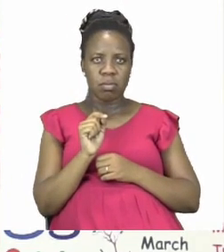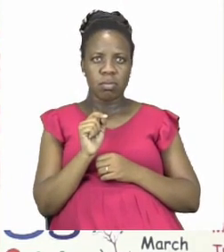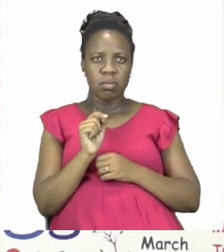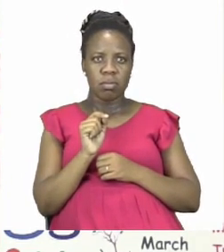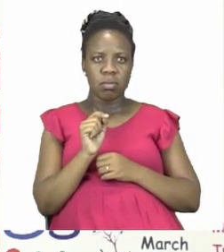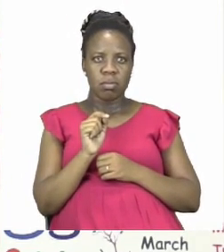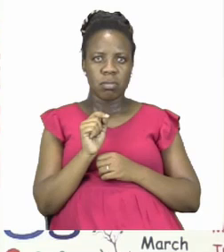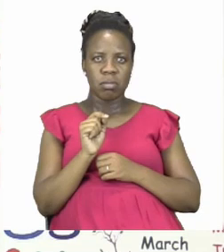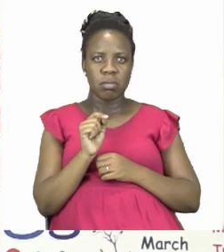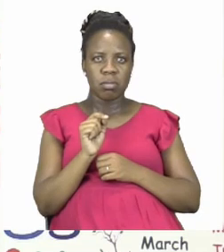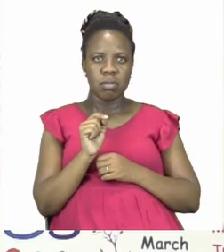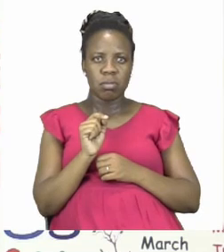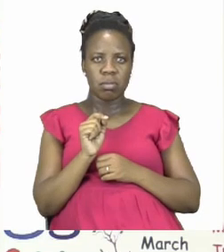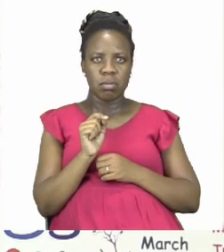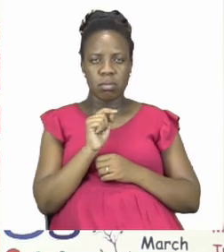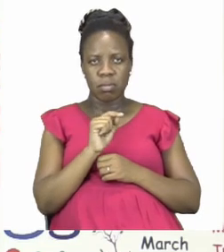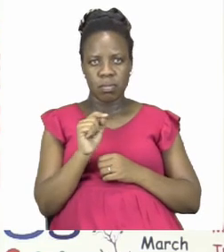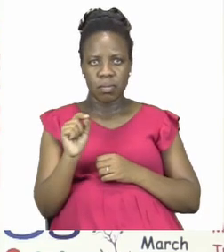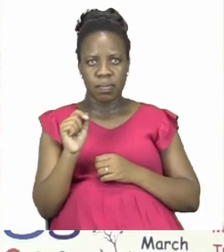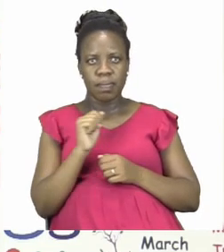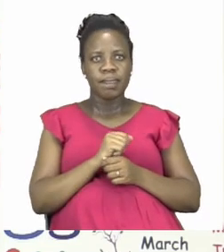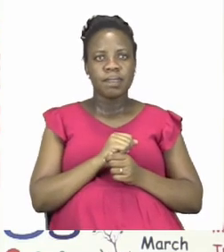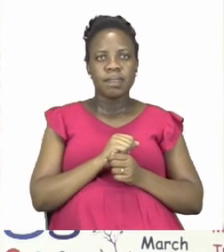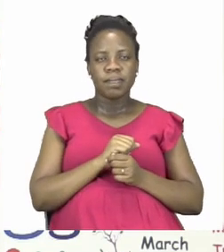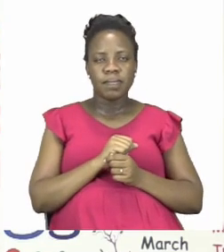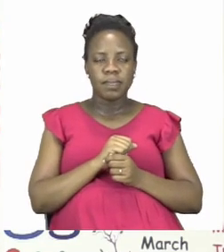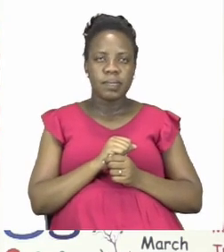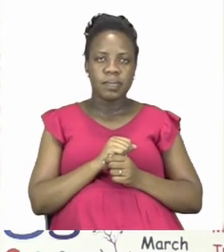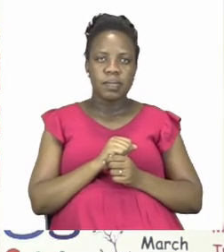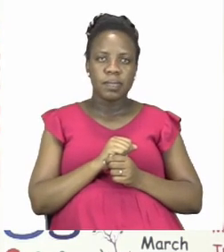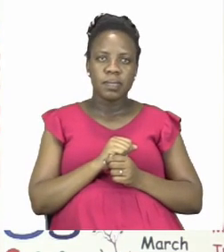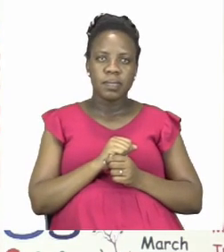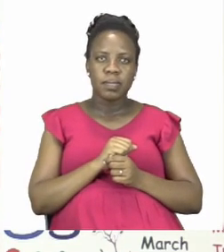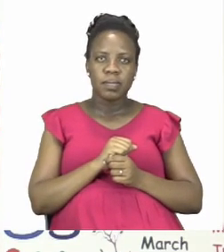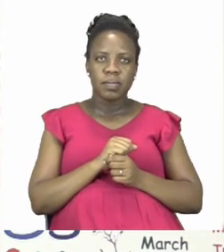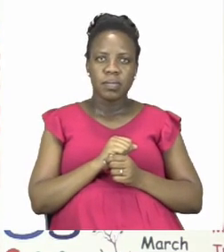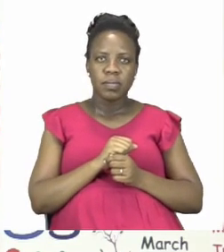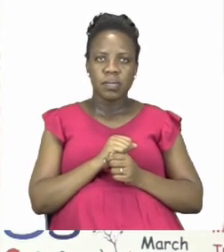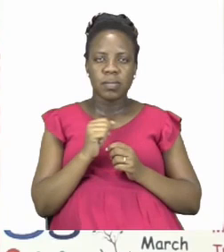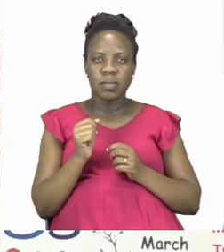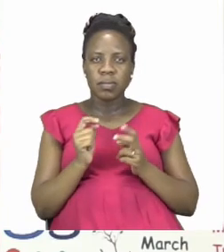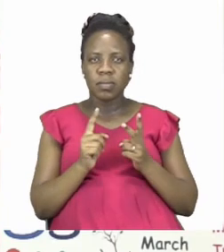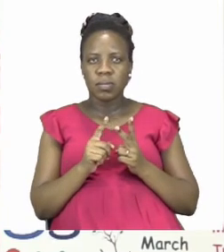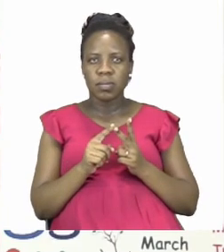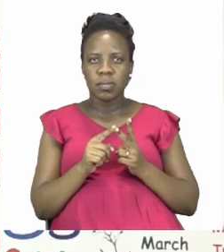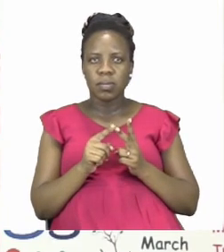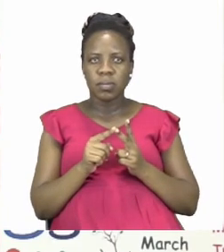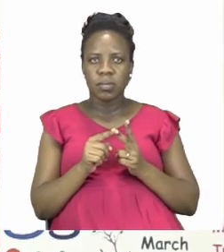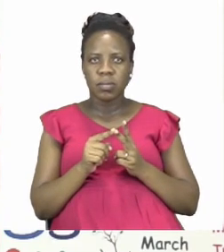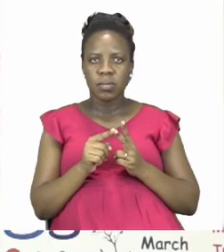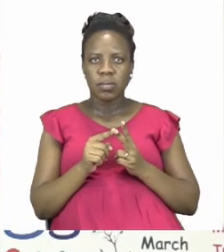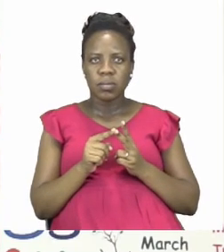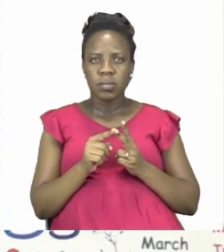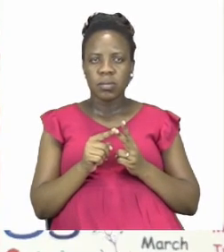also go ahead and you cross it out from the list. Now let's quickly look at the next word. So the word